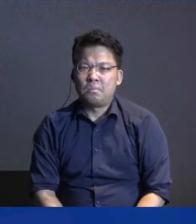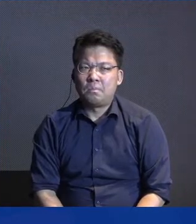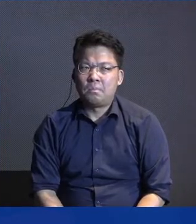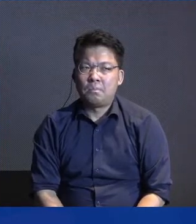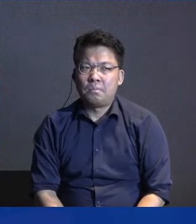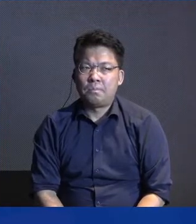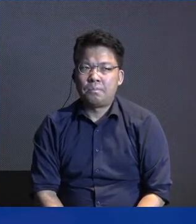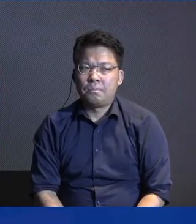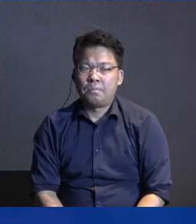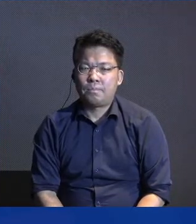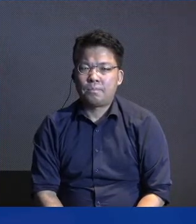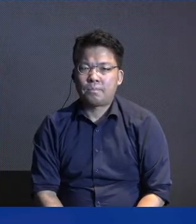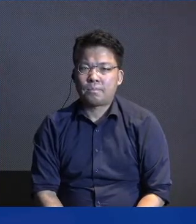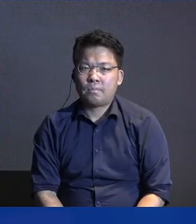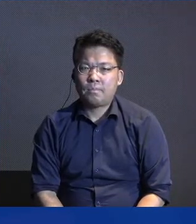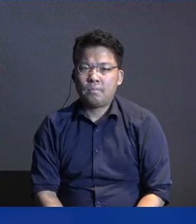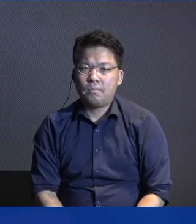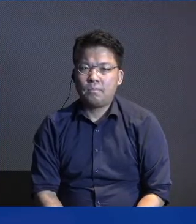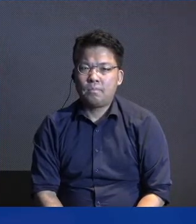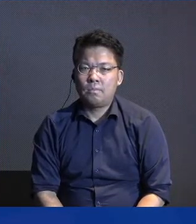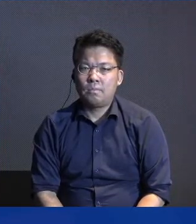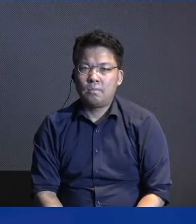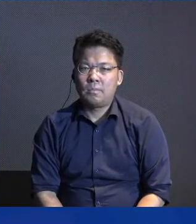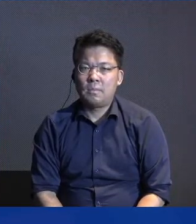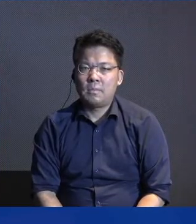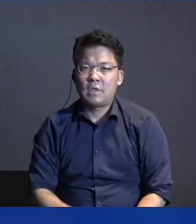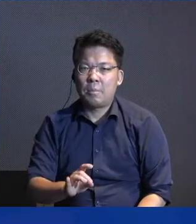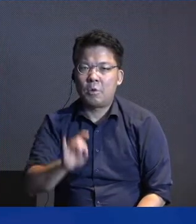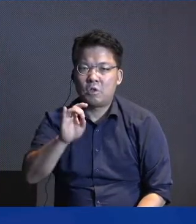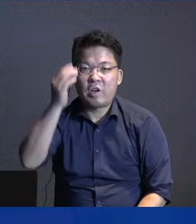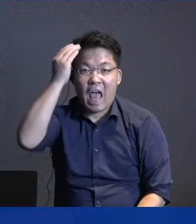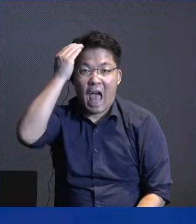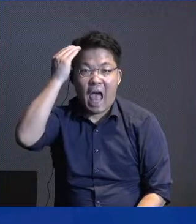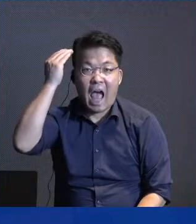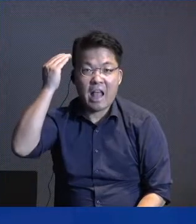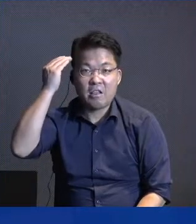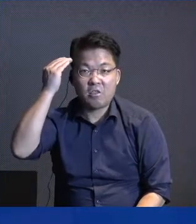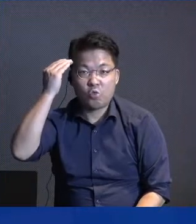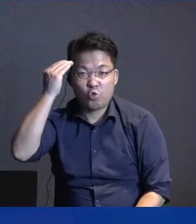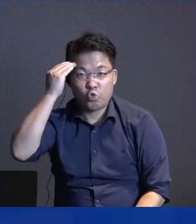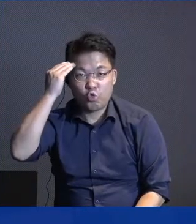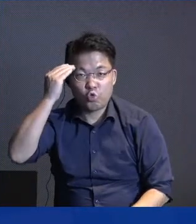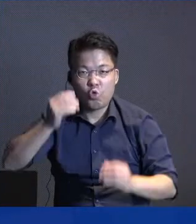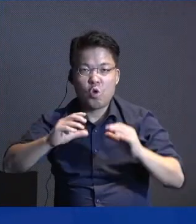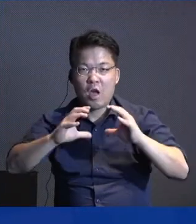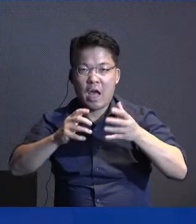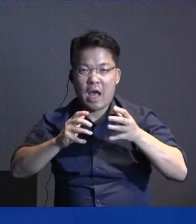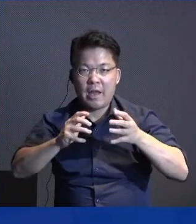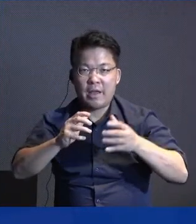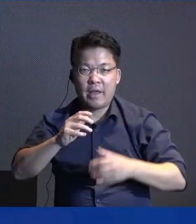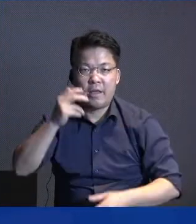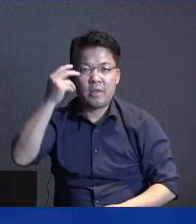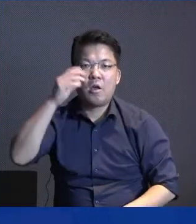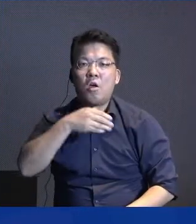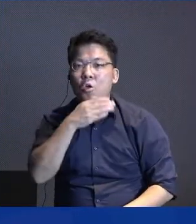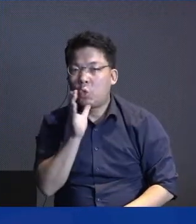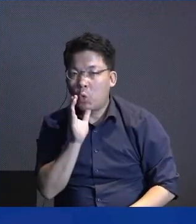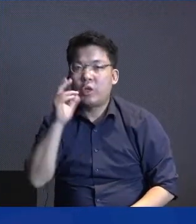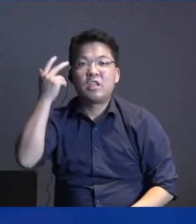So let's get to the current status of mental health among older adults. So in terms of general